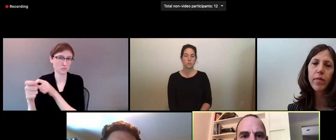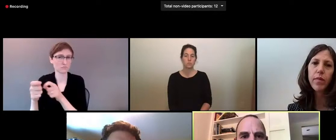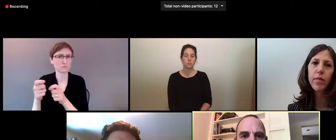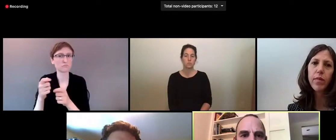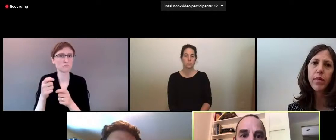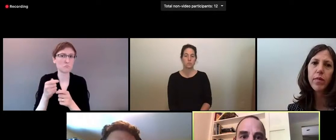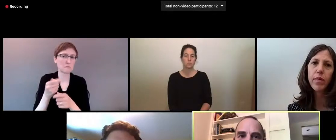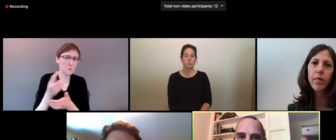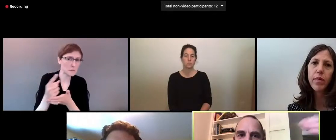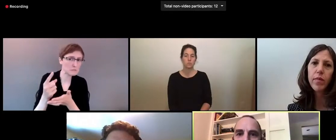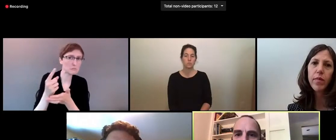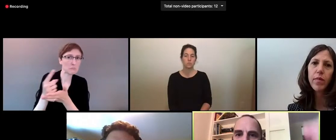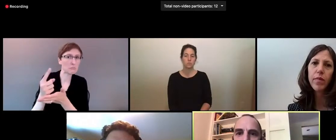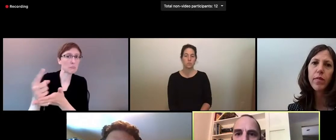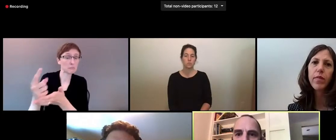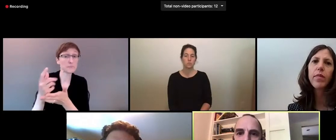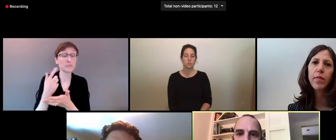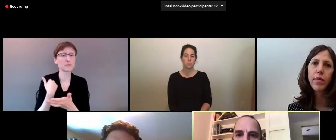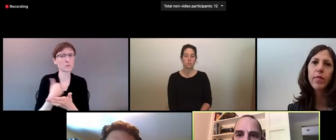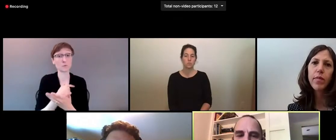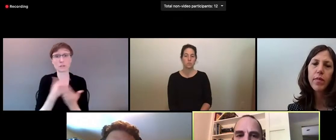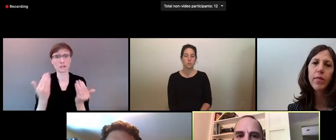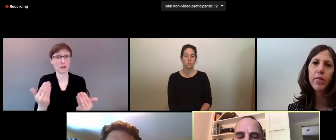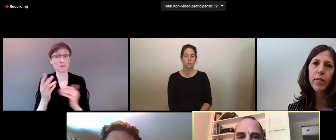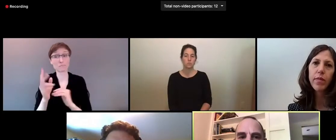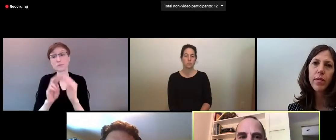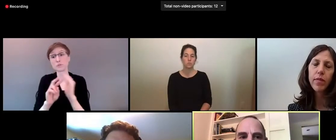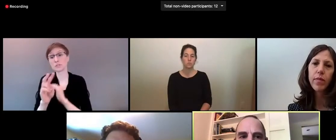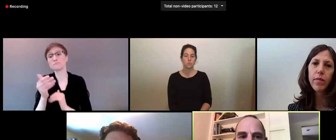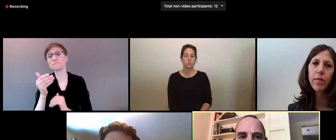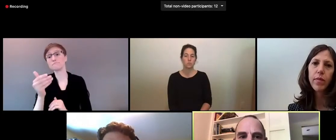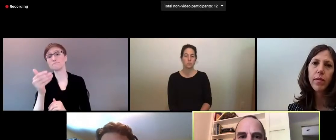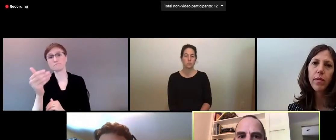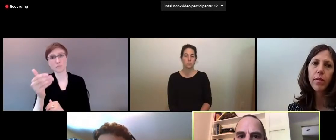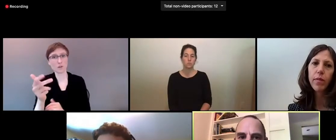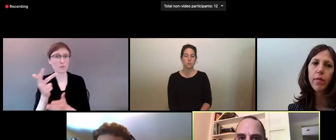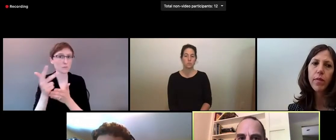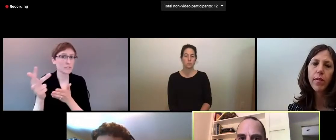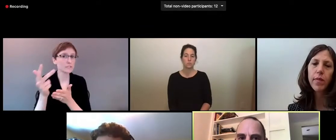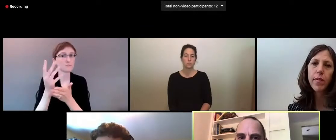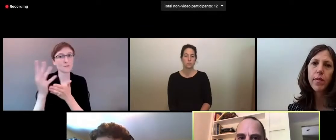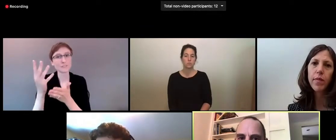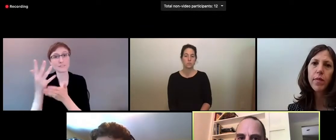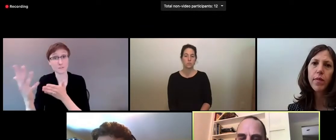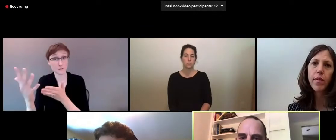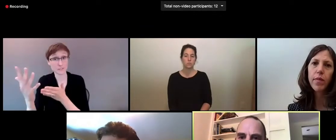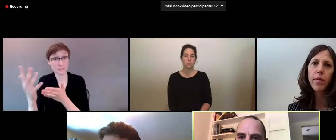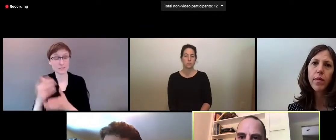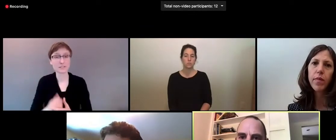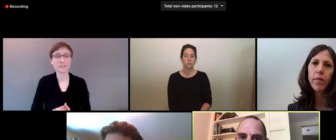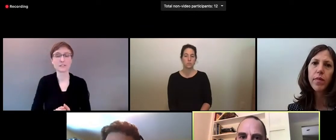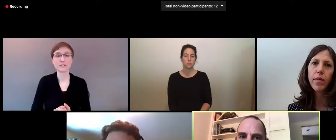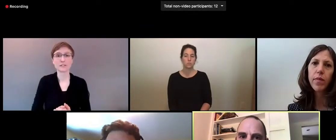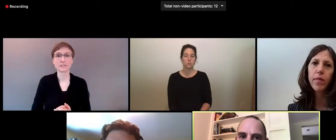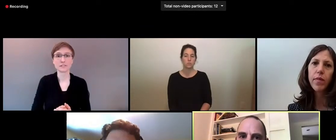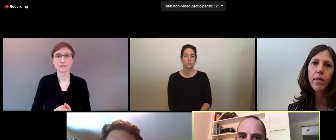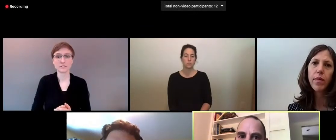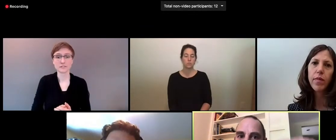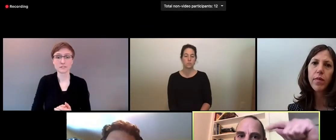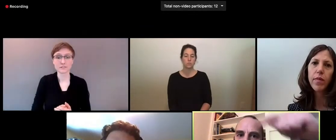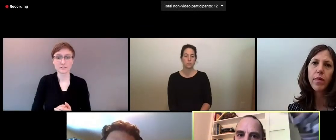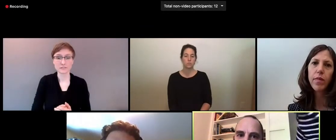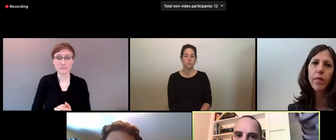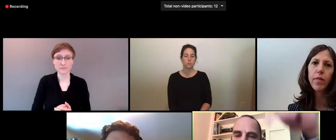is that we're looking ahead 3, 4, 5 weeks. And so you don't have to see a lot of change